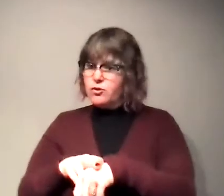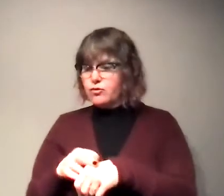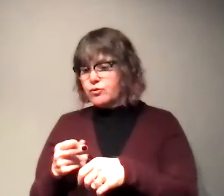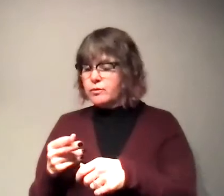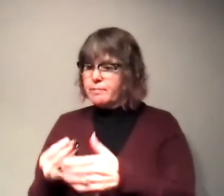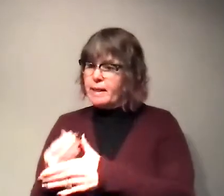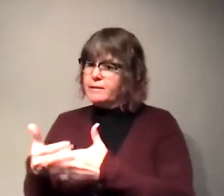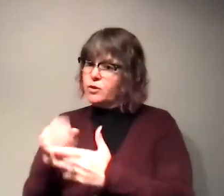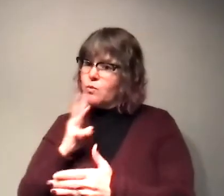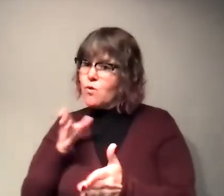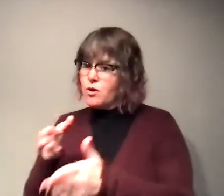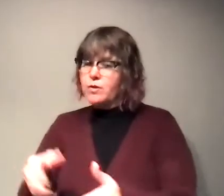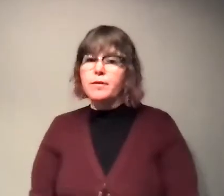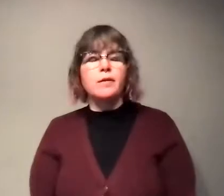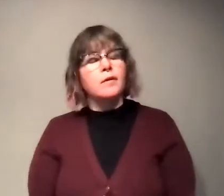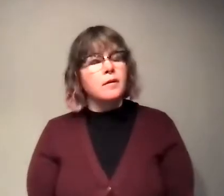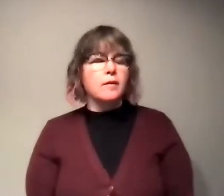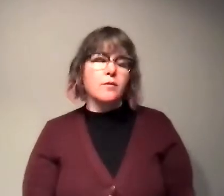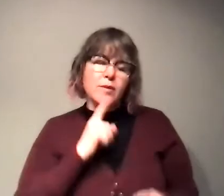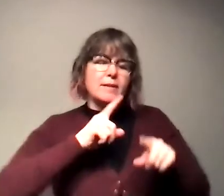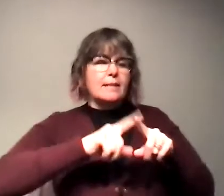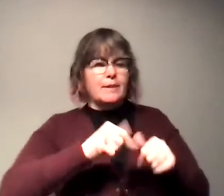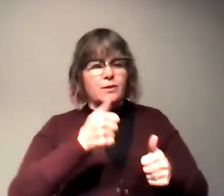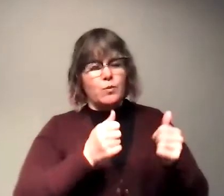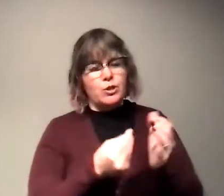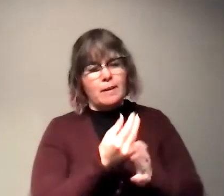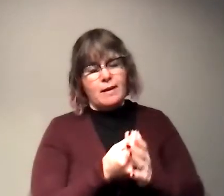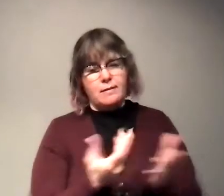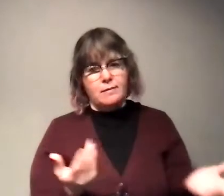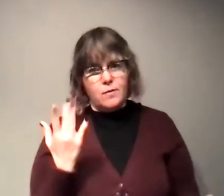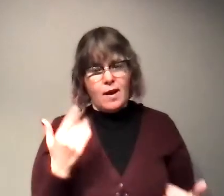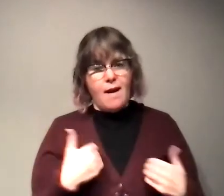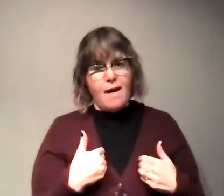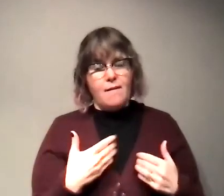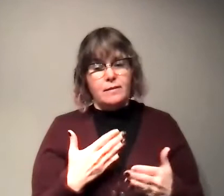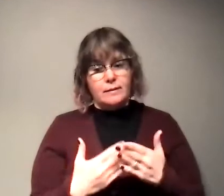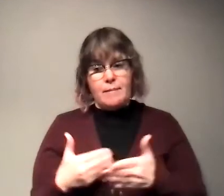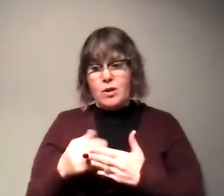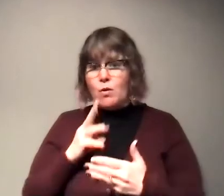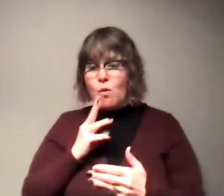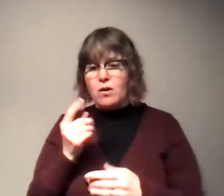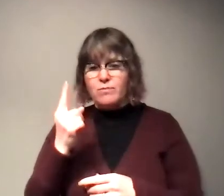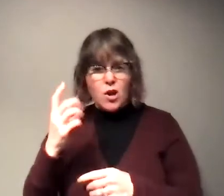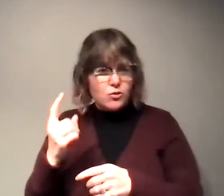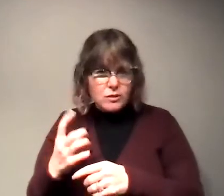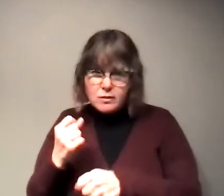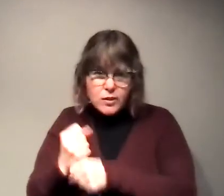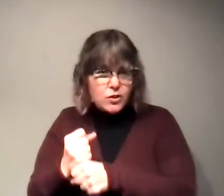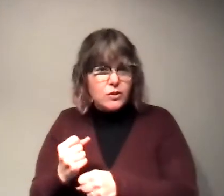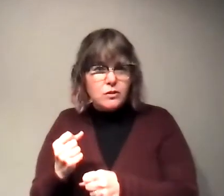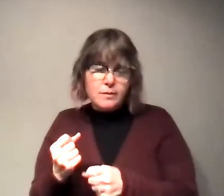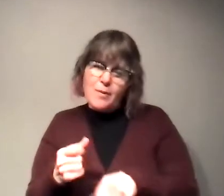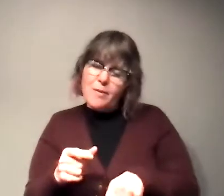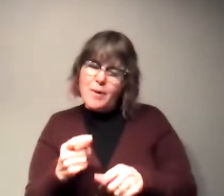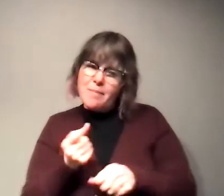Oh, well, I'd say it depends on the plant, because we have some plants that could live next to streams for hundreds of years, and probably longer than a